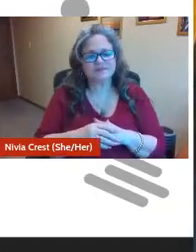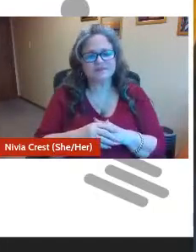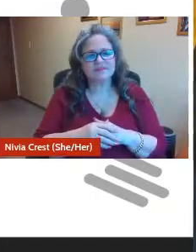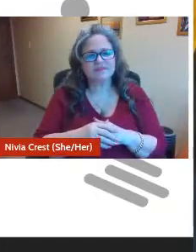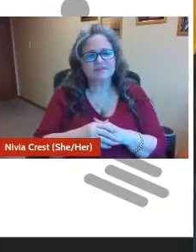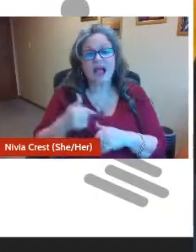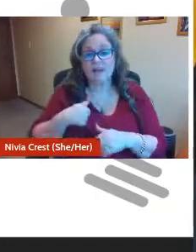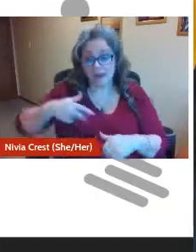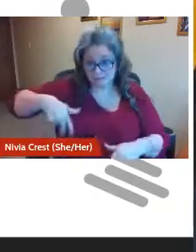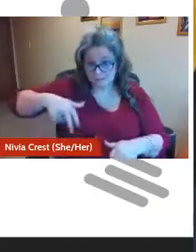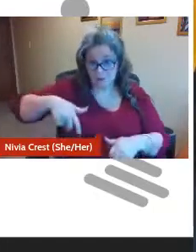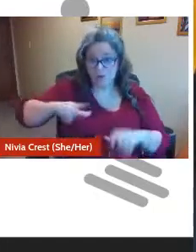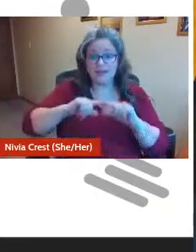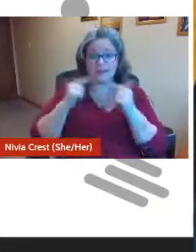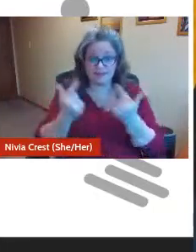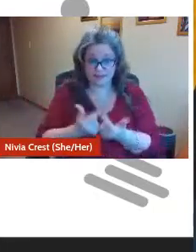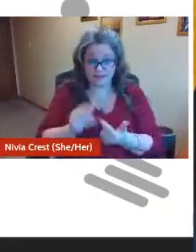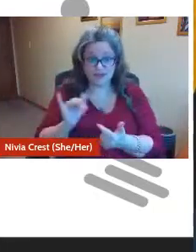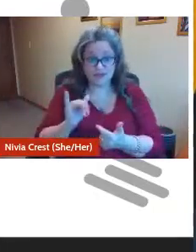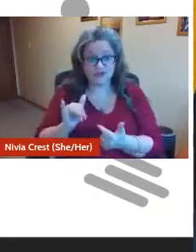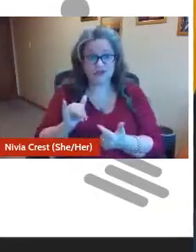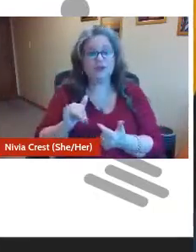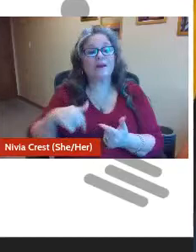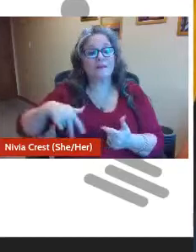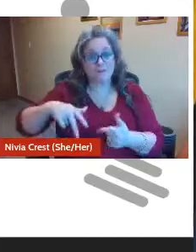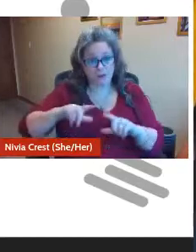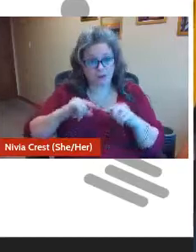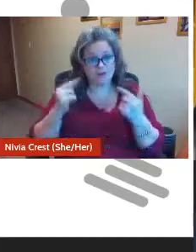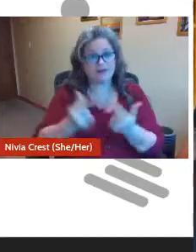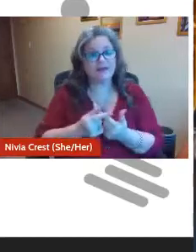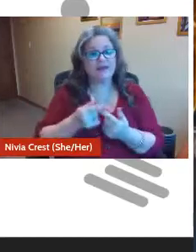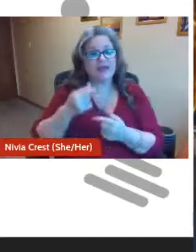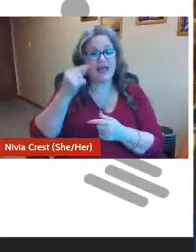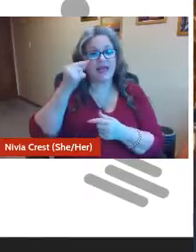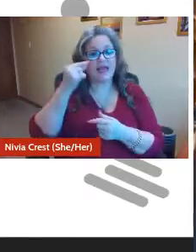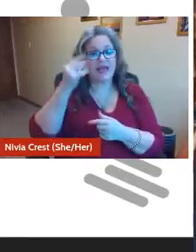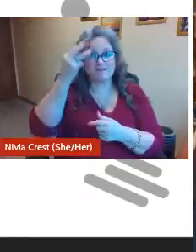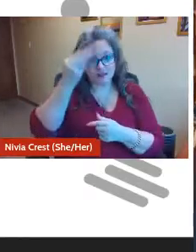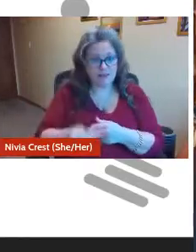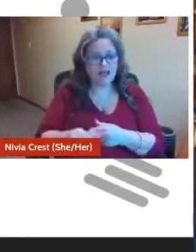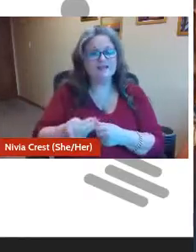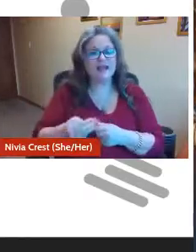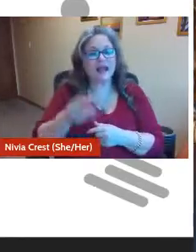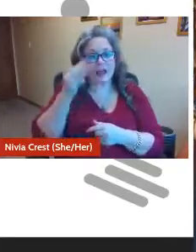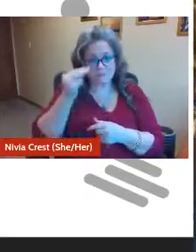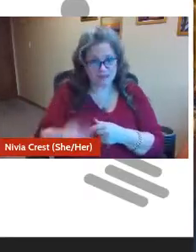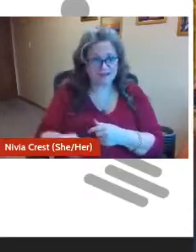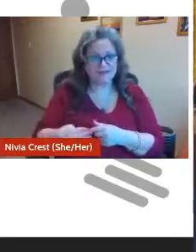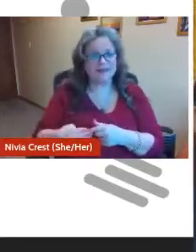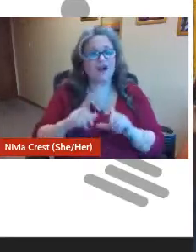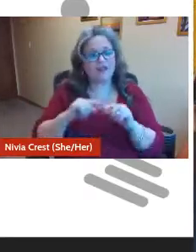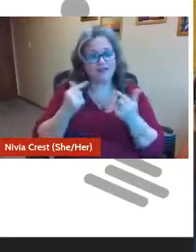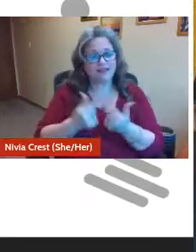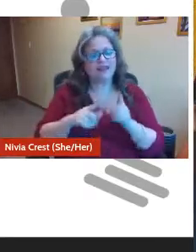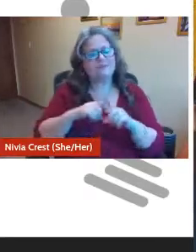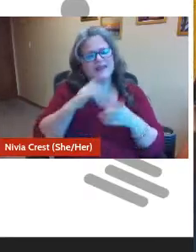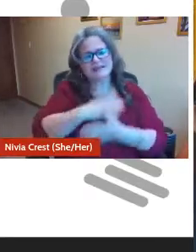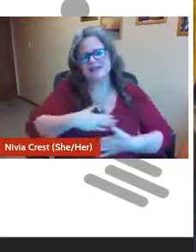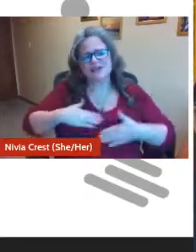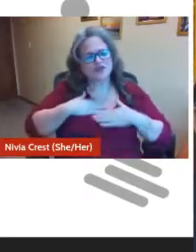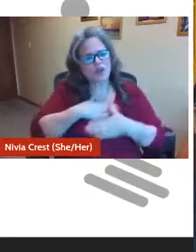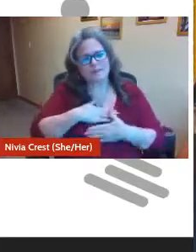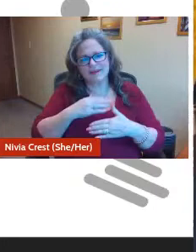bowling league. Ooh. So I bowl on the league every Monday on the league. But it's just an enjoyment,